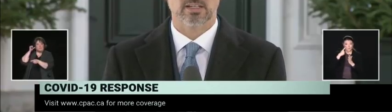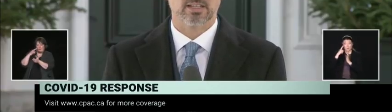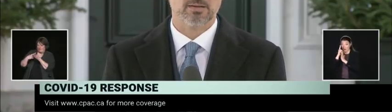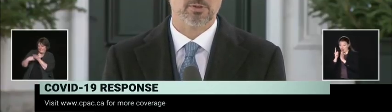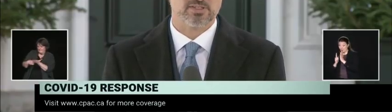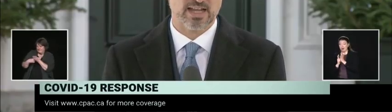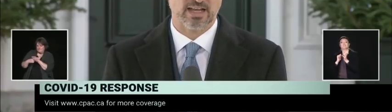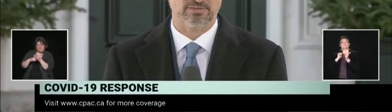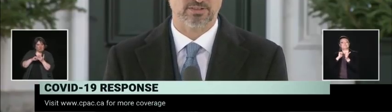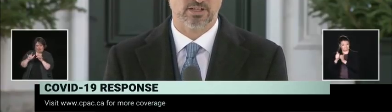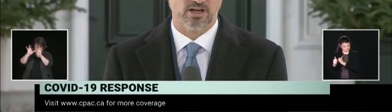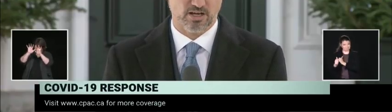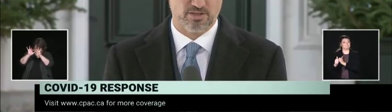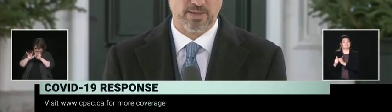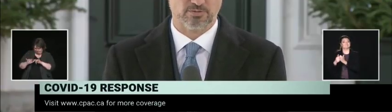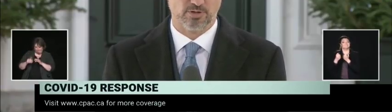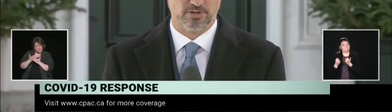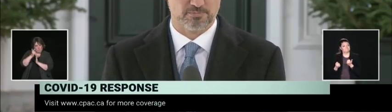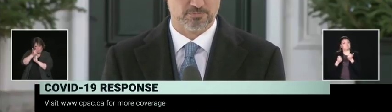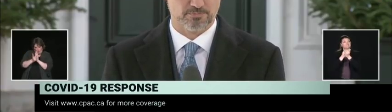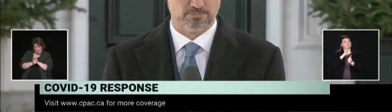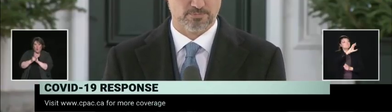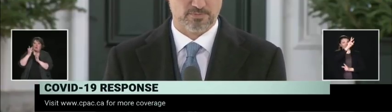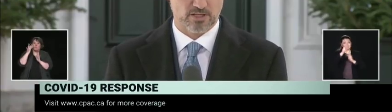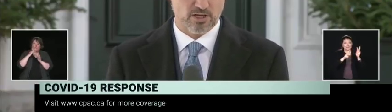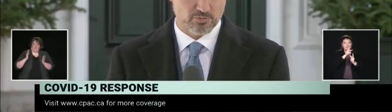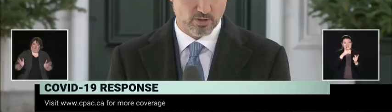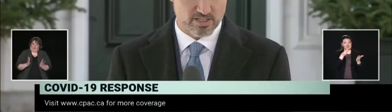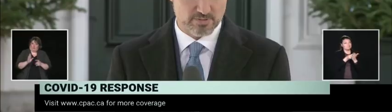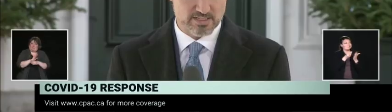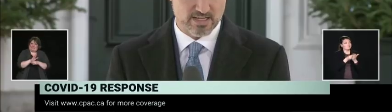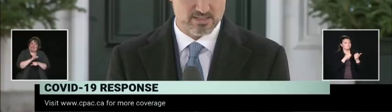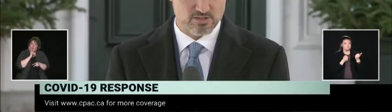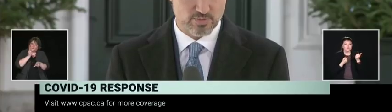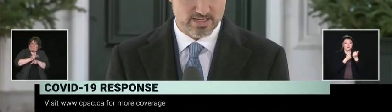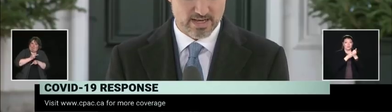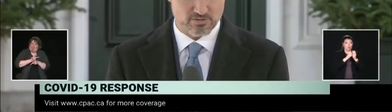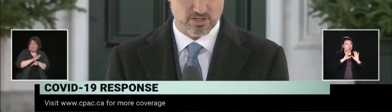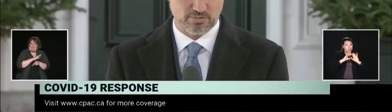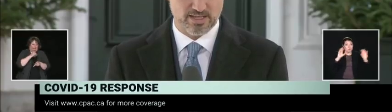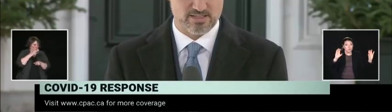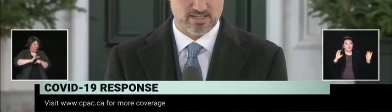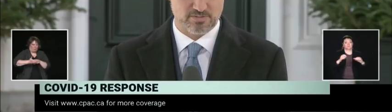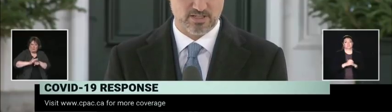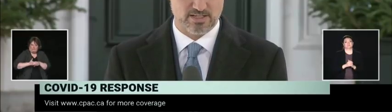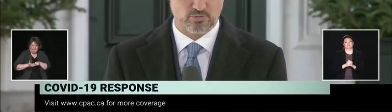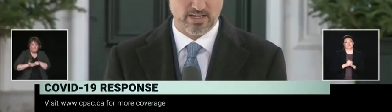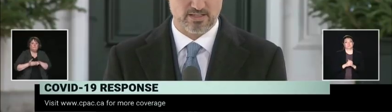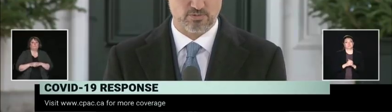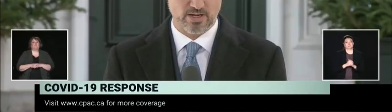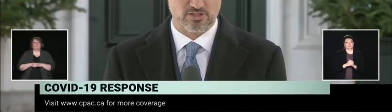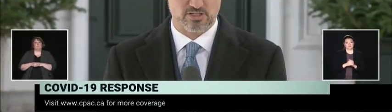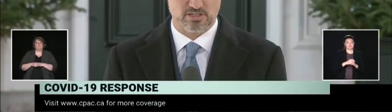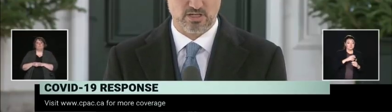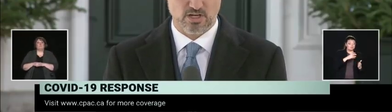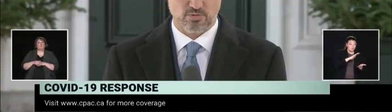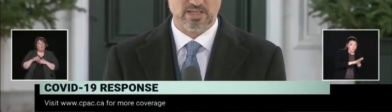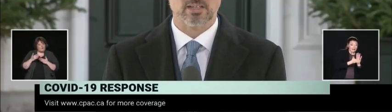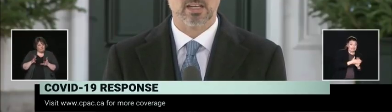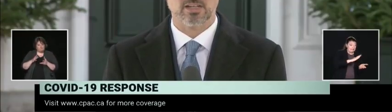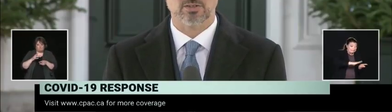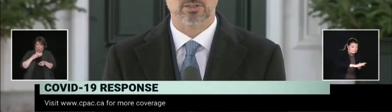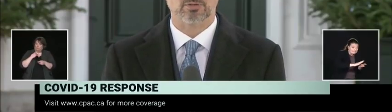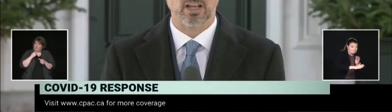employers to keep their staff on the payroll. A lot of work has been done since we announced our plan to subsidize wages.